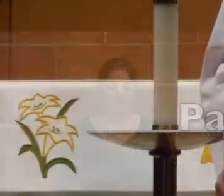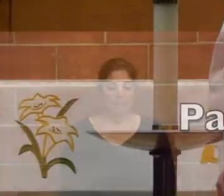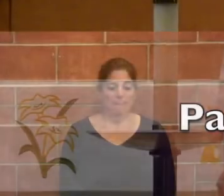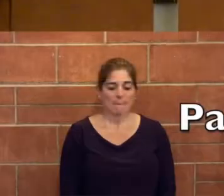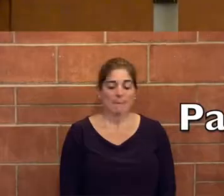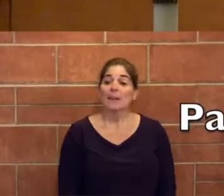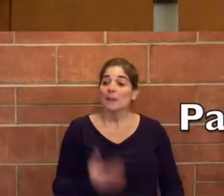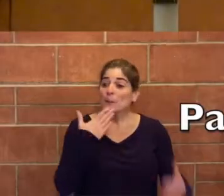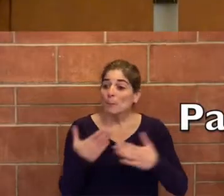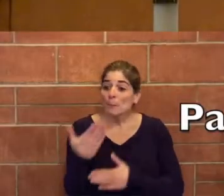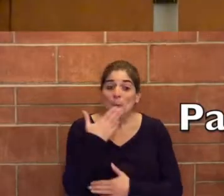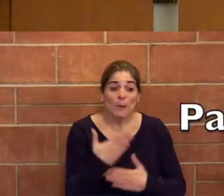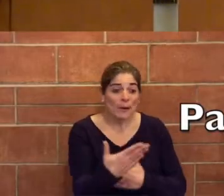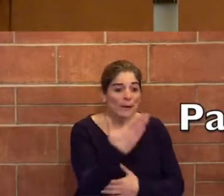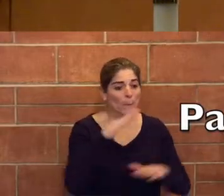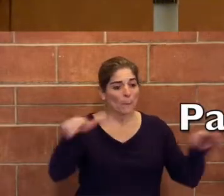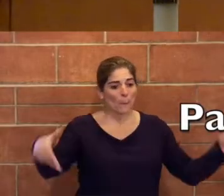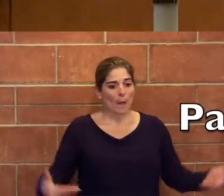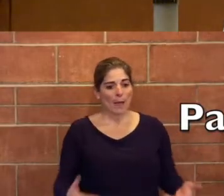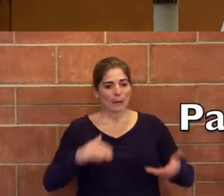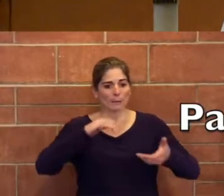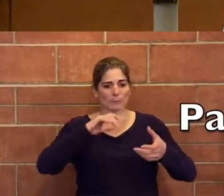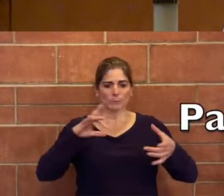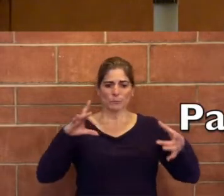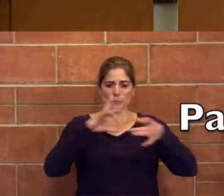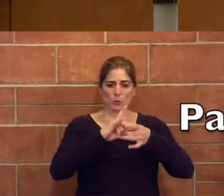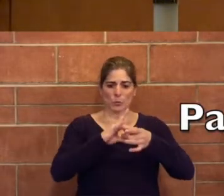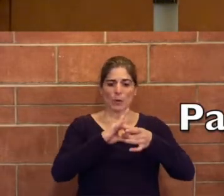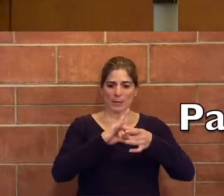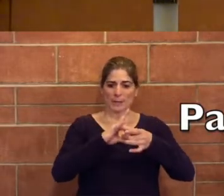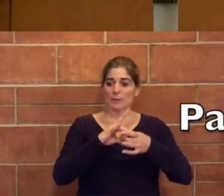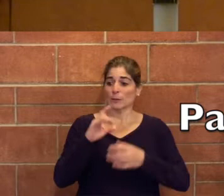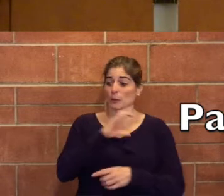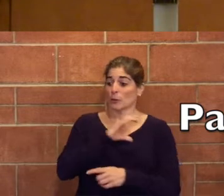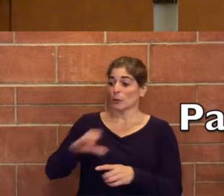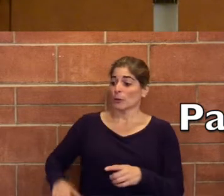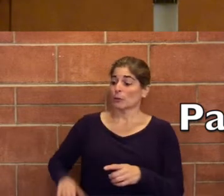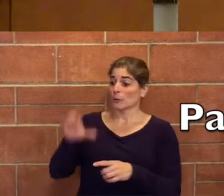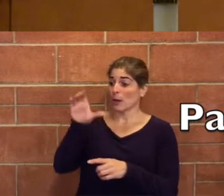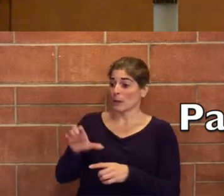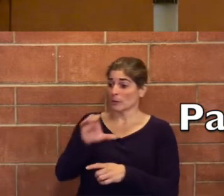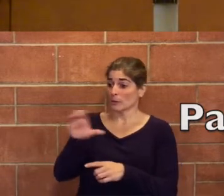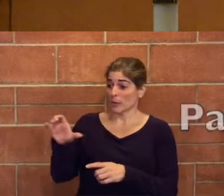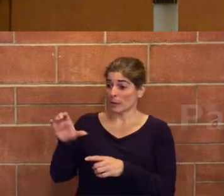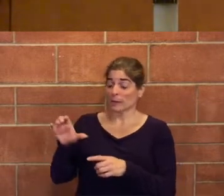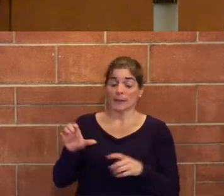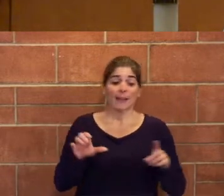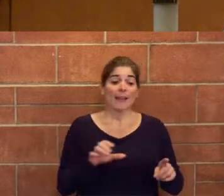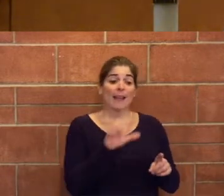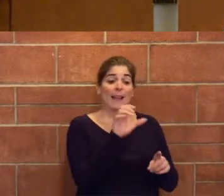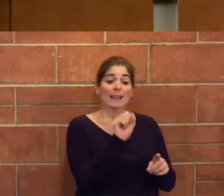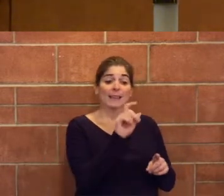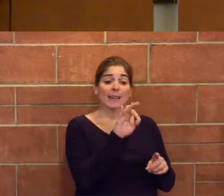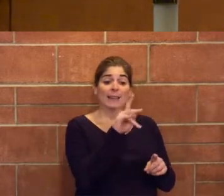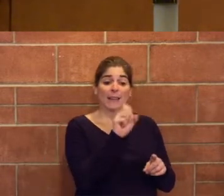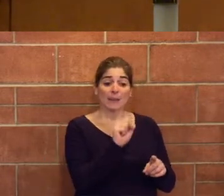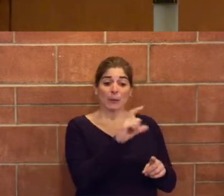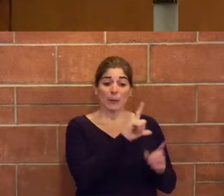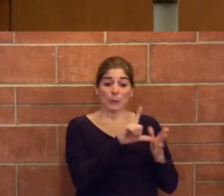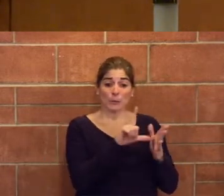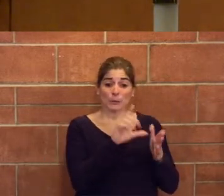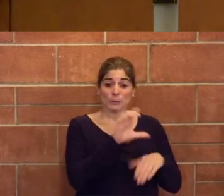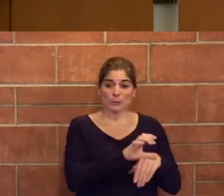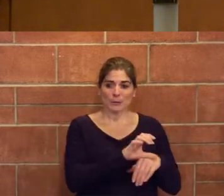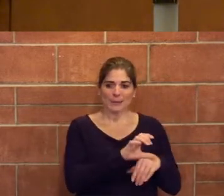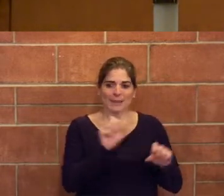Good morning and welcome to our joint worship service of Cross of Christ and St. David's Lutheran Churches. And yes, I did cut my own